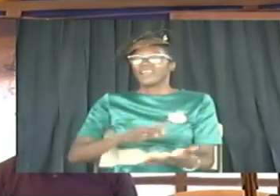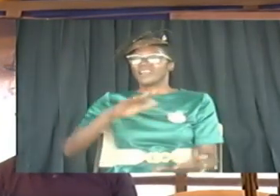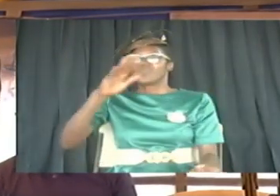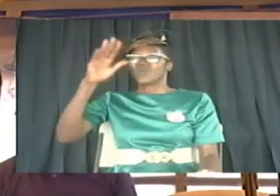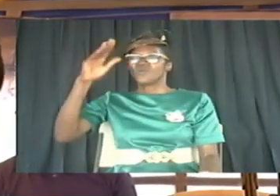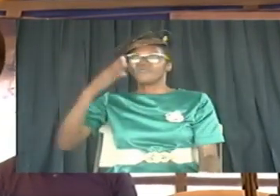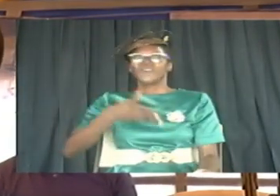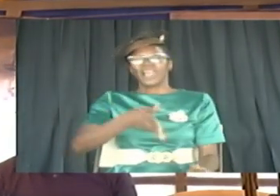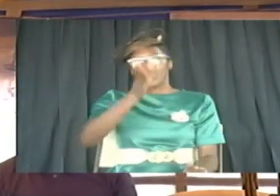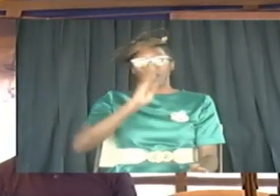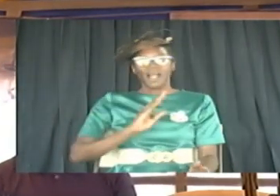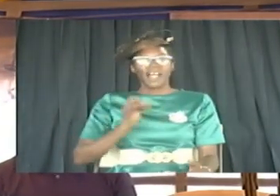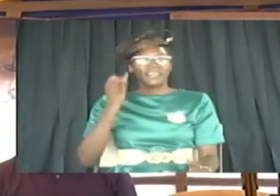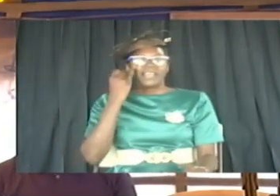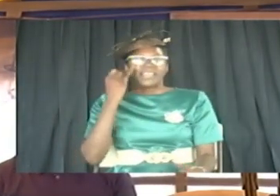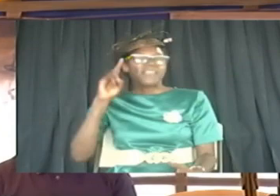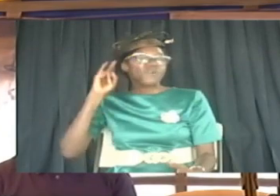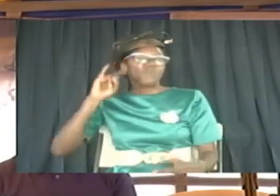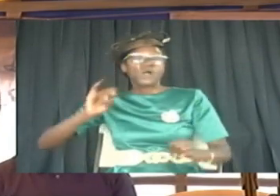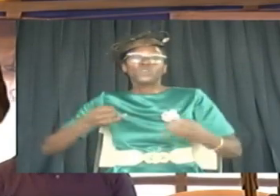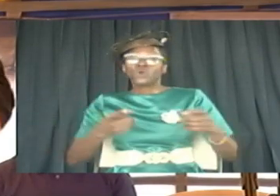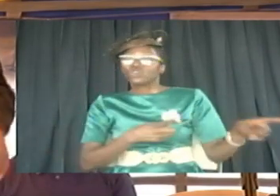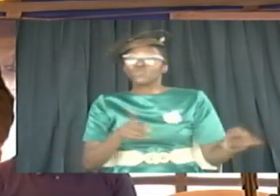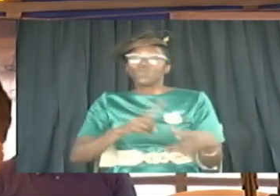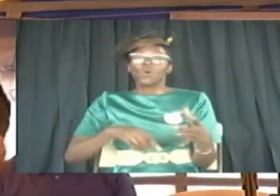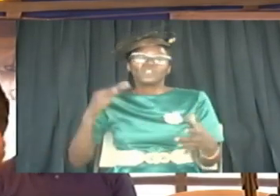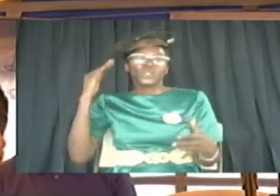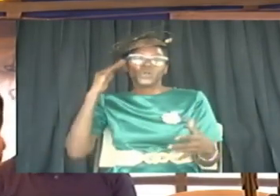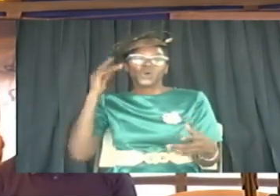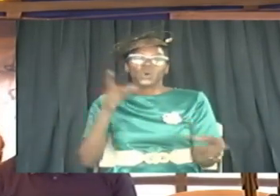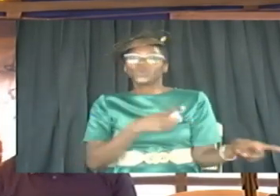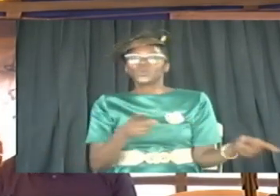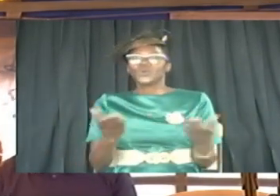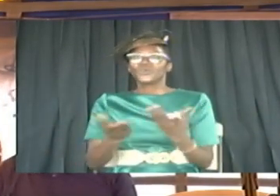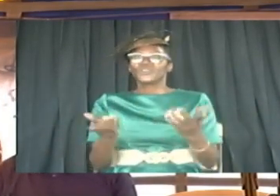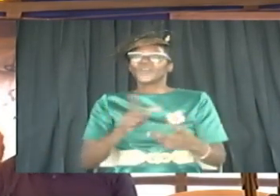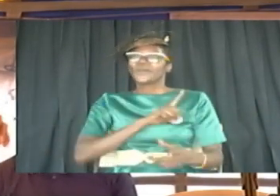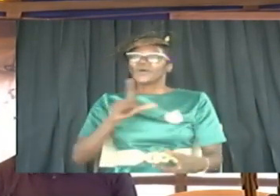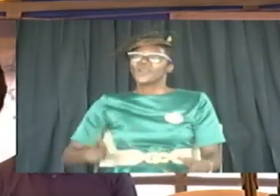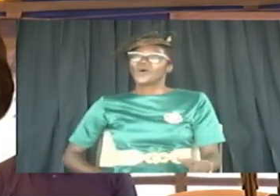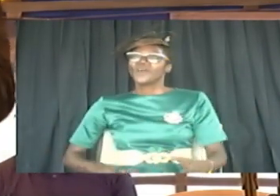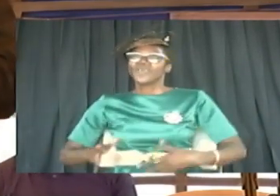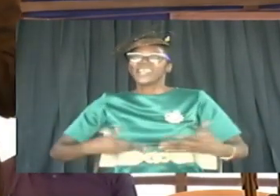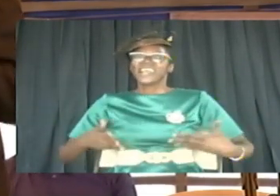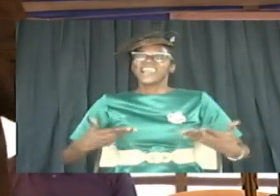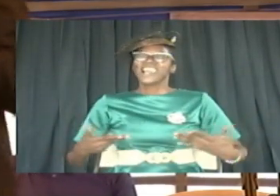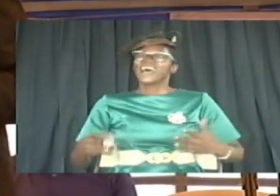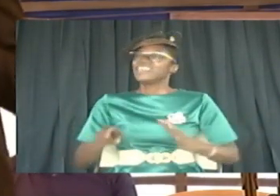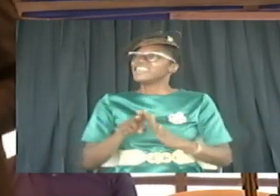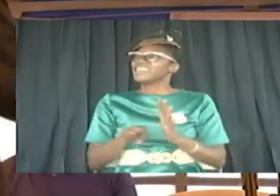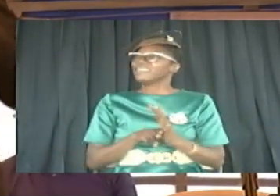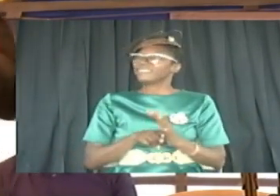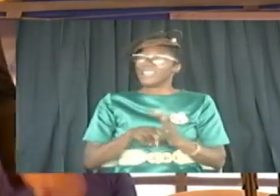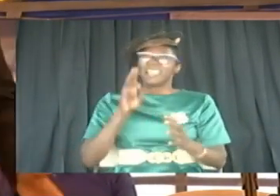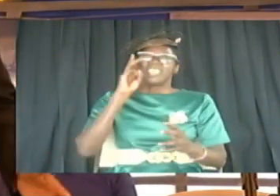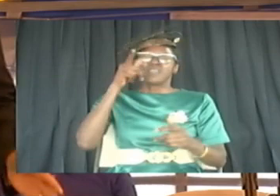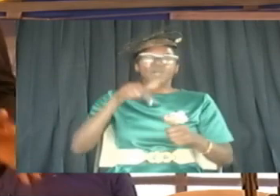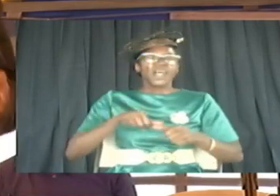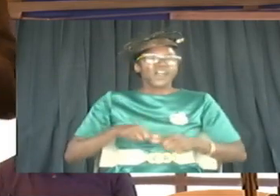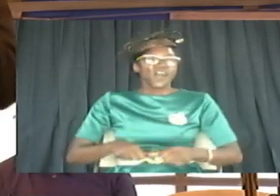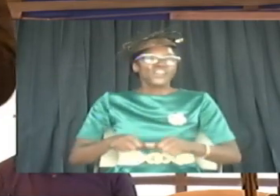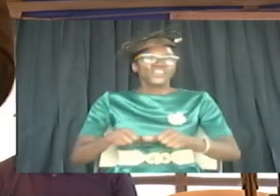we are at home, just do what we know to do, to serve the Lord with gladness, and he will continue to